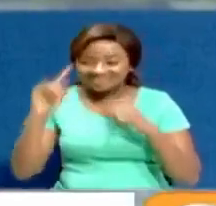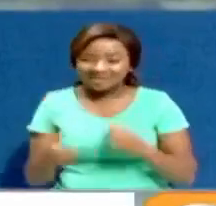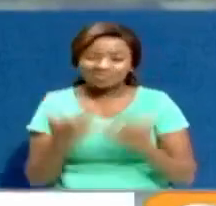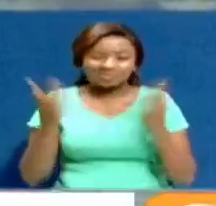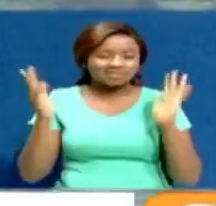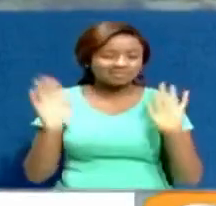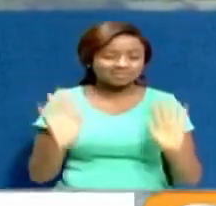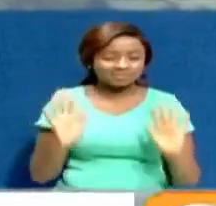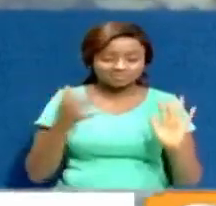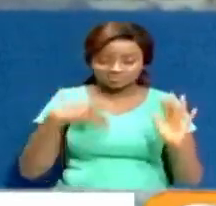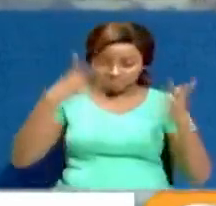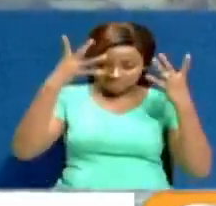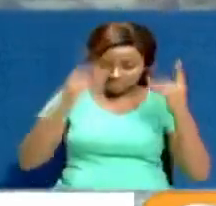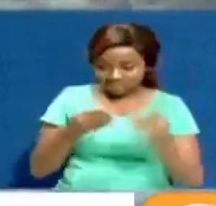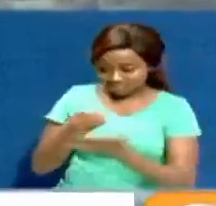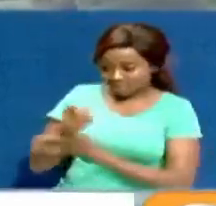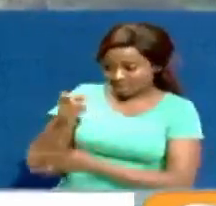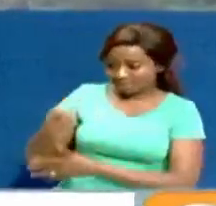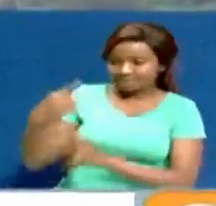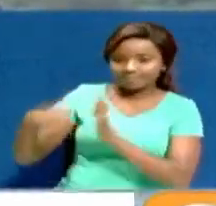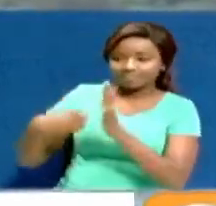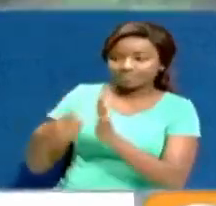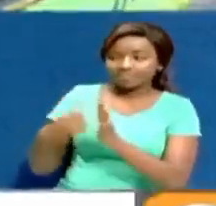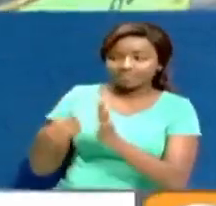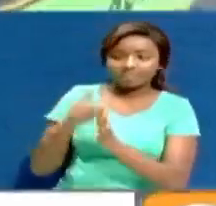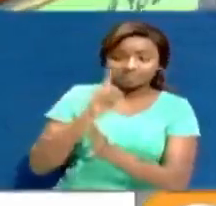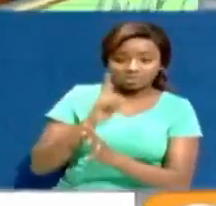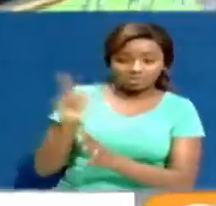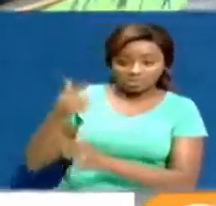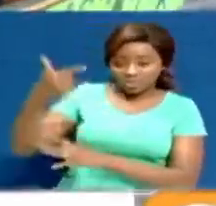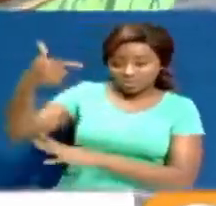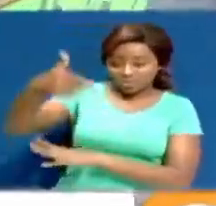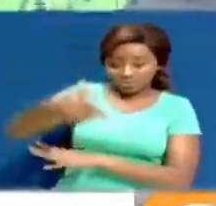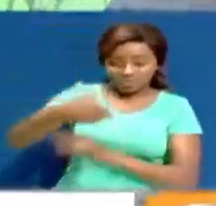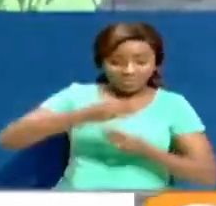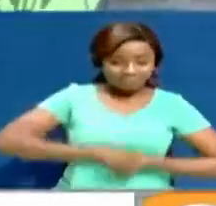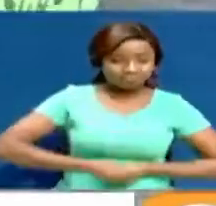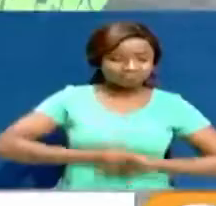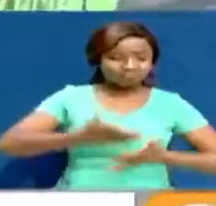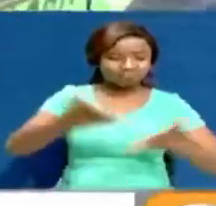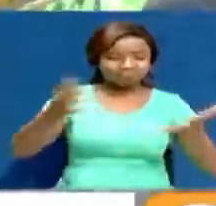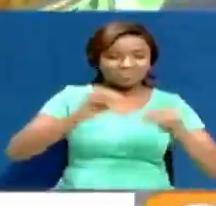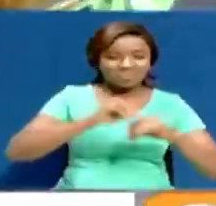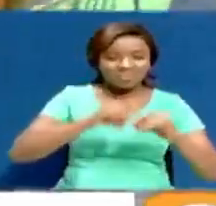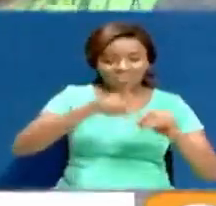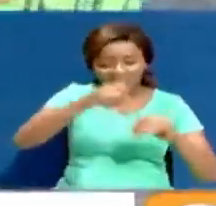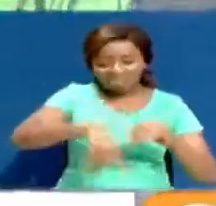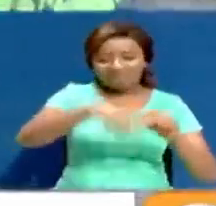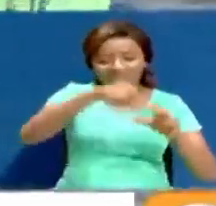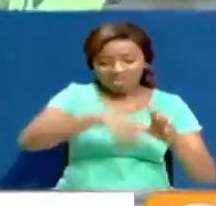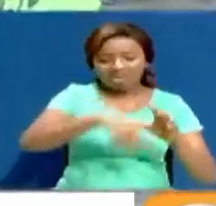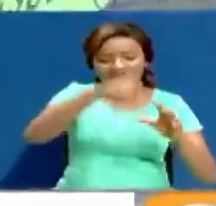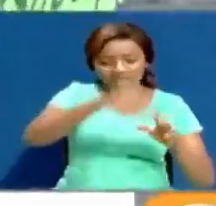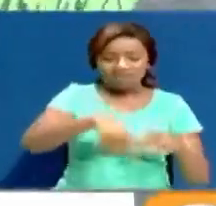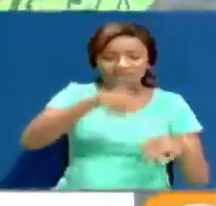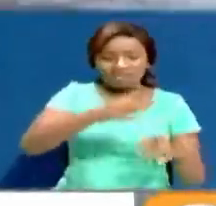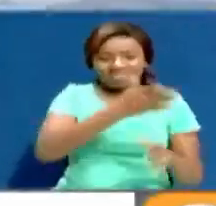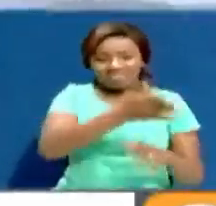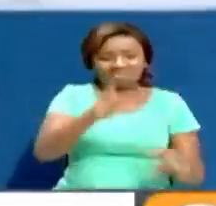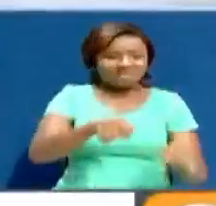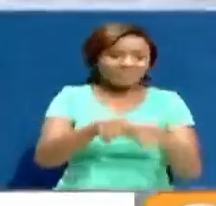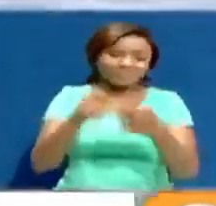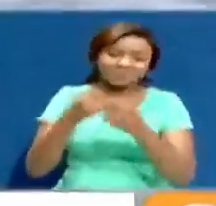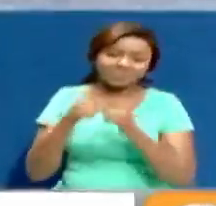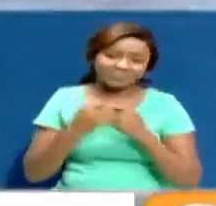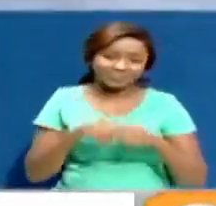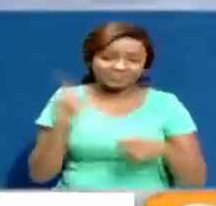sobo. With an estimated 200,000 petrol engine boats setting out to the lake daily, pockets of oil spills are a